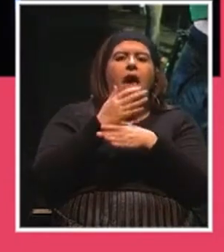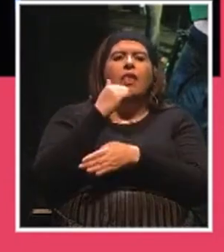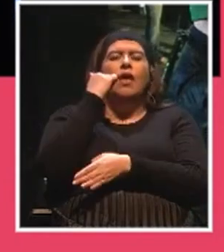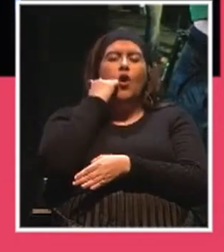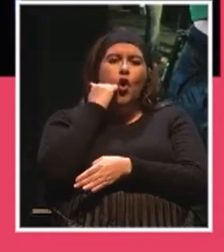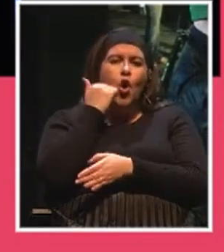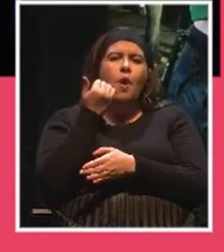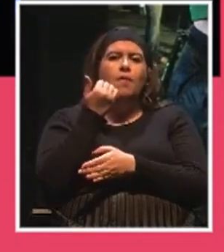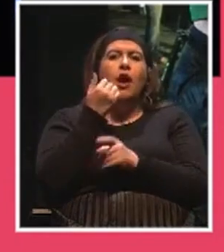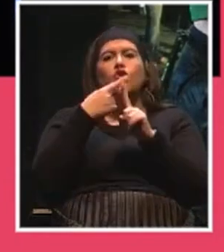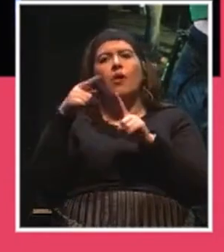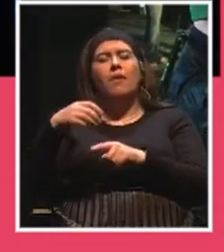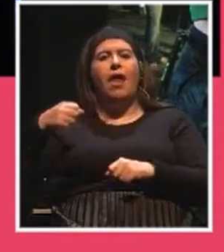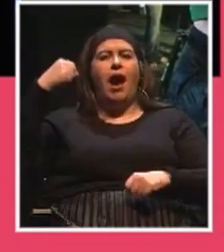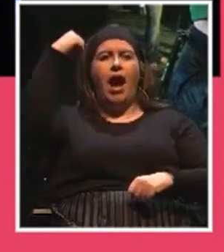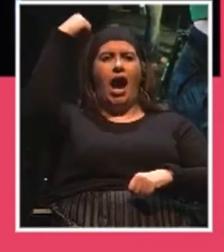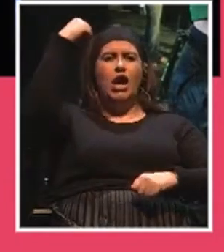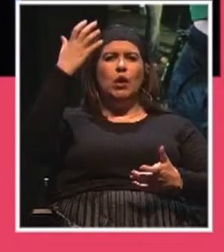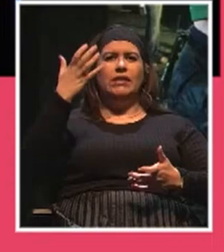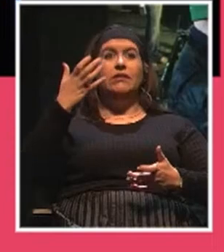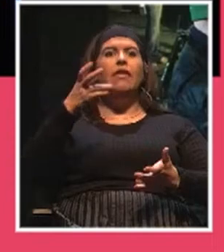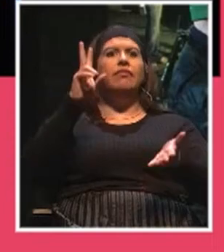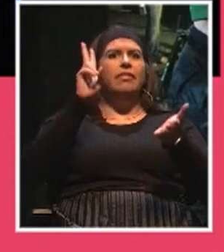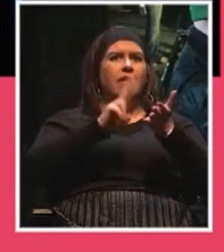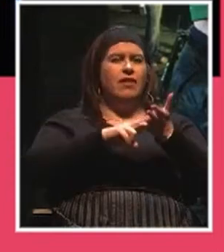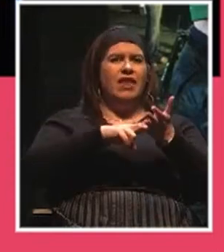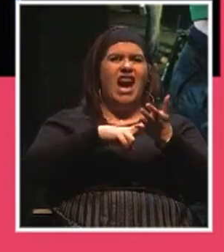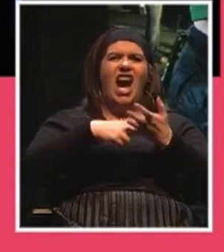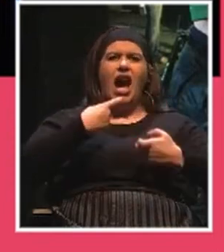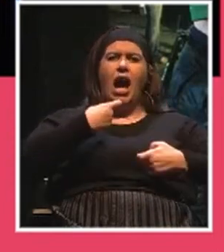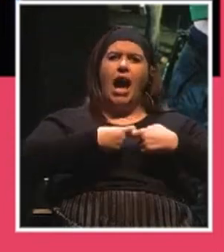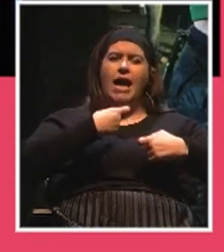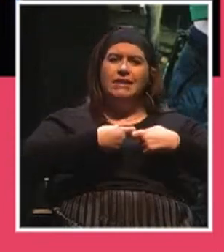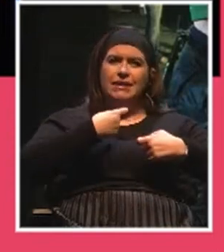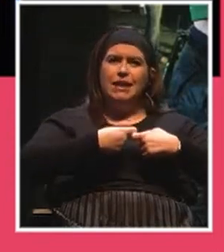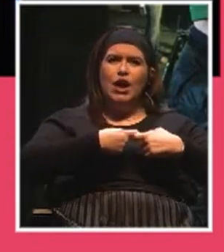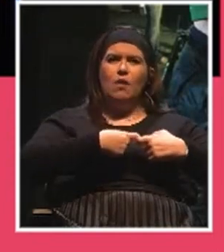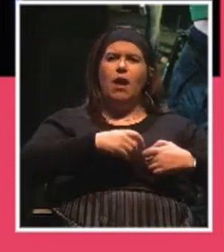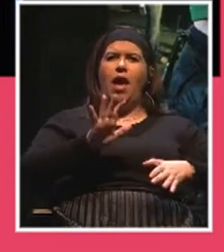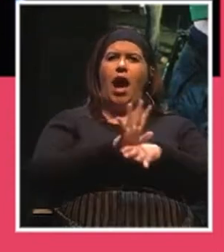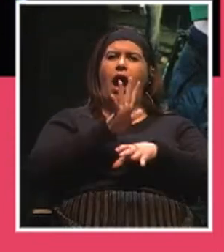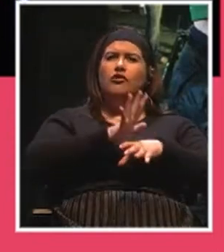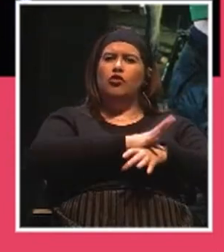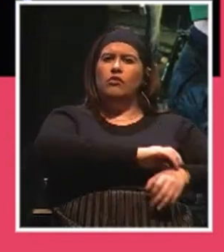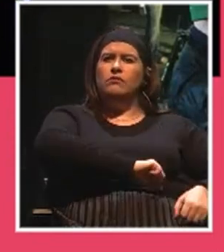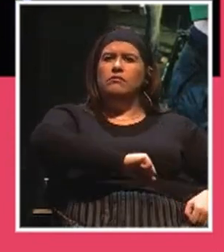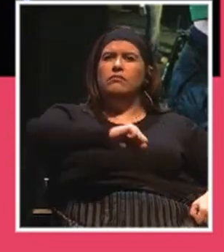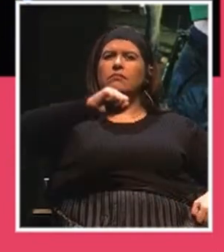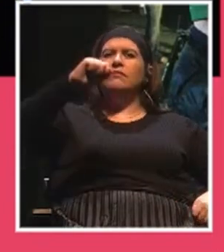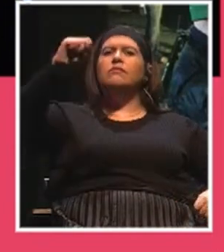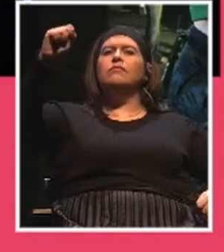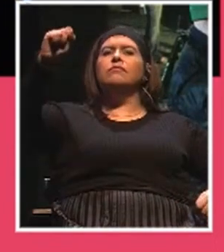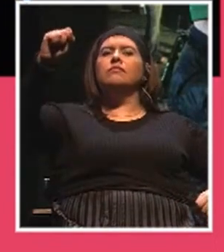real hand-pounded steel. And these guys made the swords the same way as people made swords in the Middle Ages, with